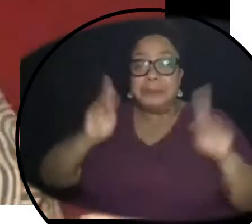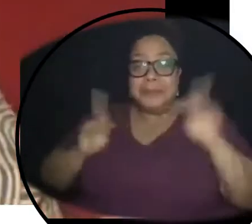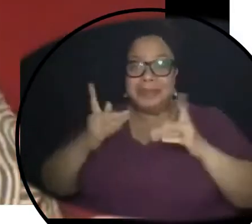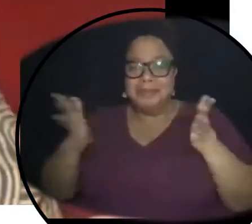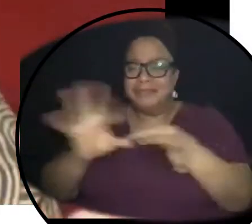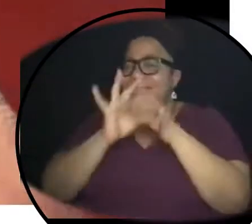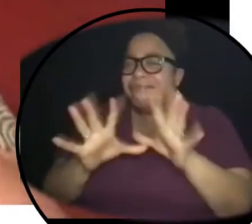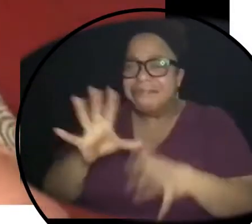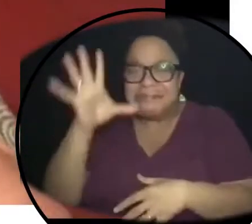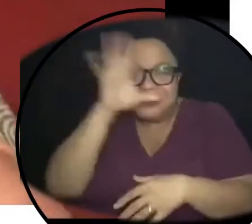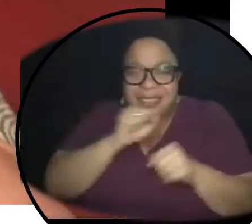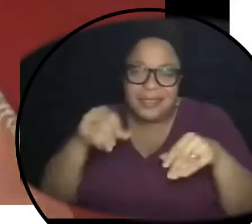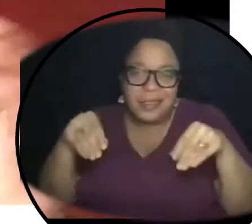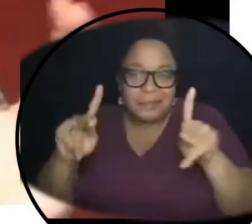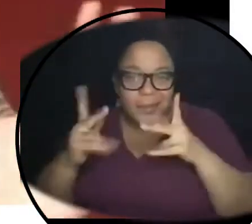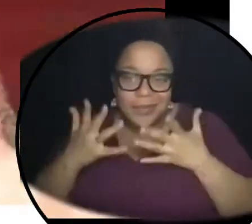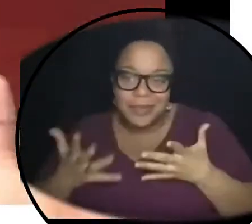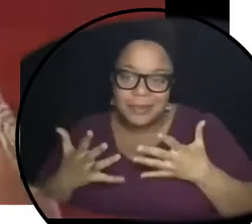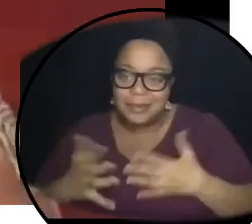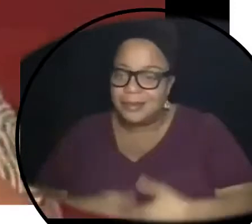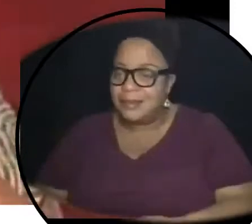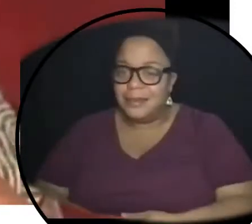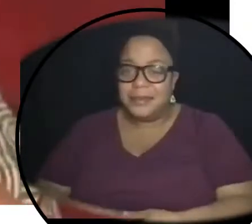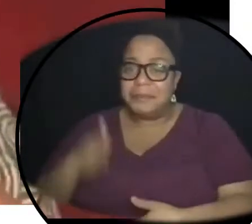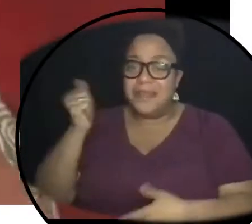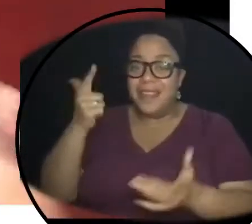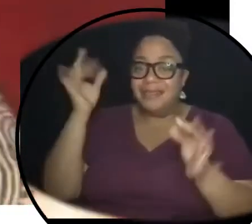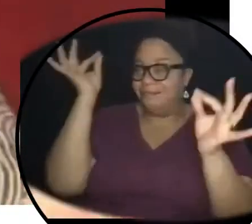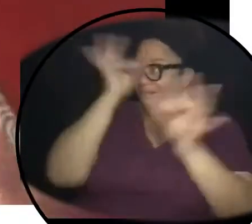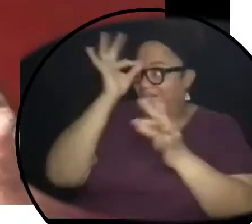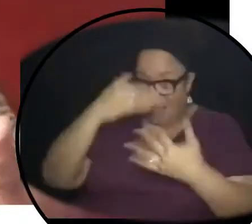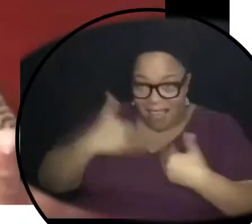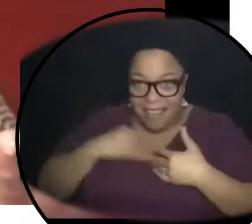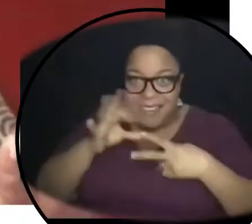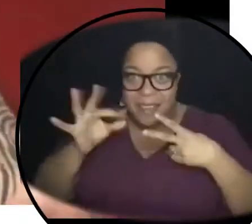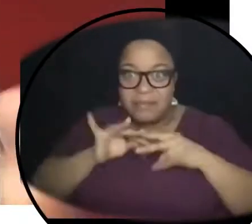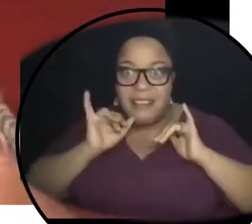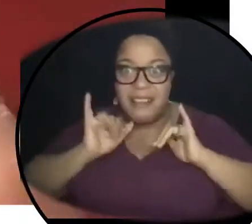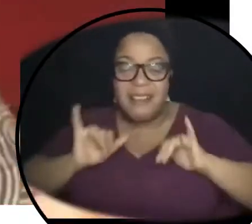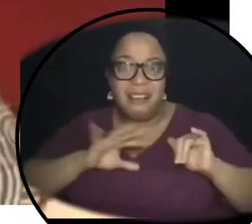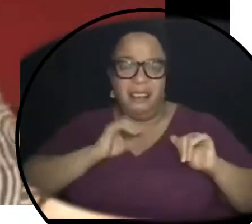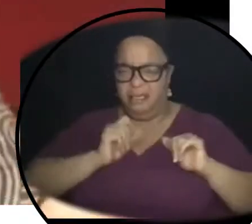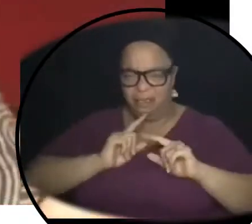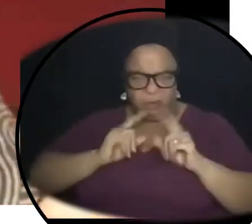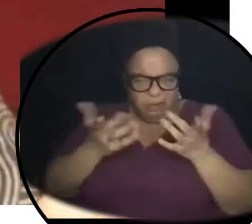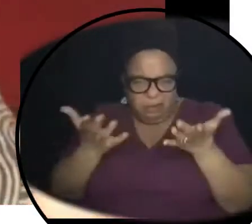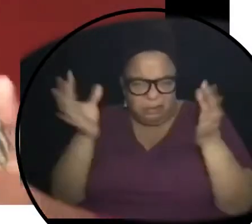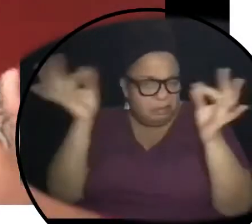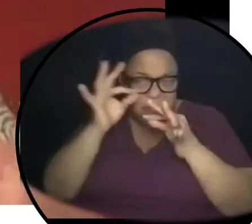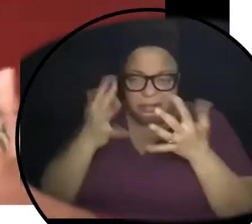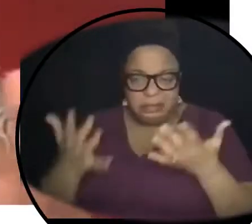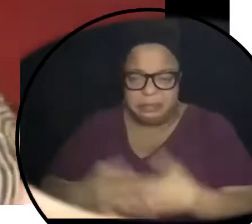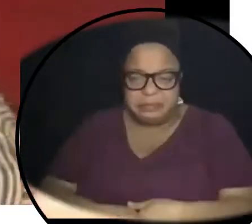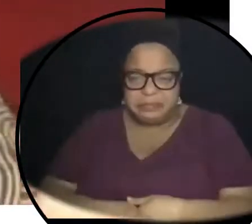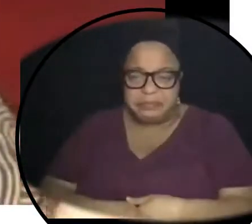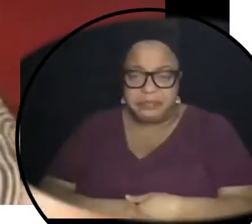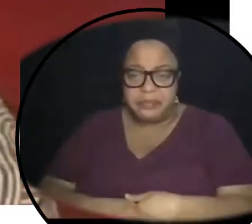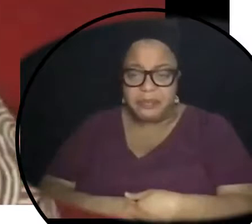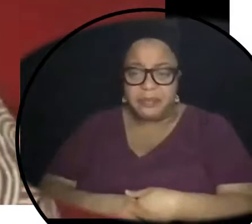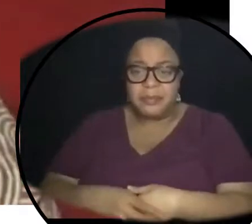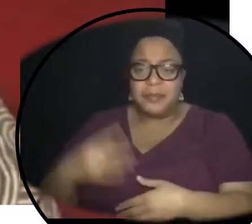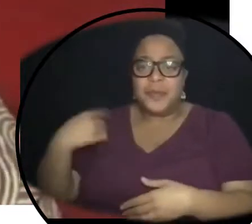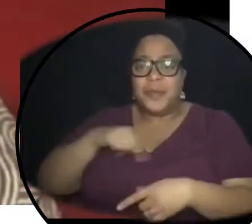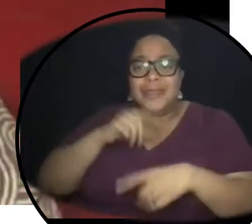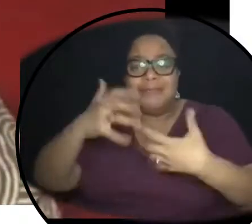in citizenship law. The proposed legislation went up to vote, and was approved by the